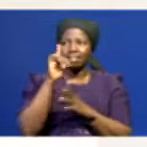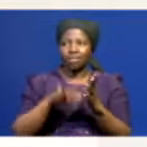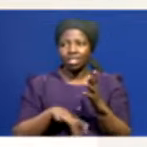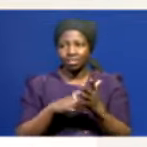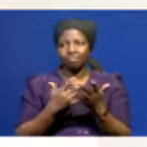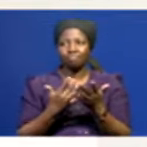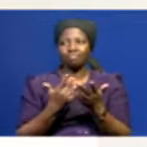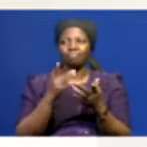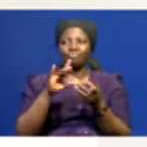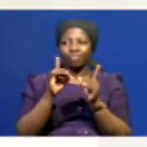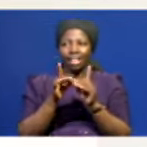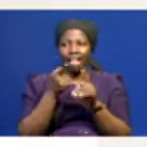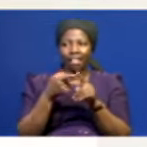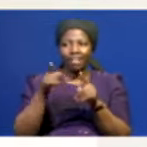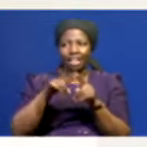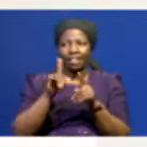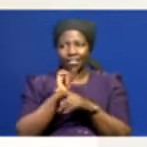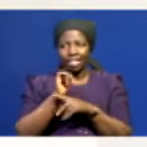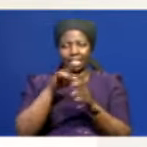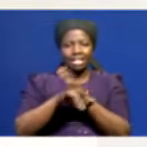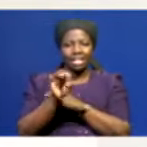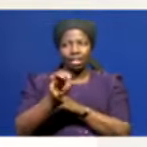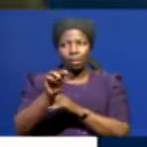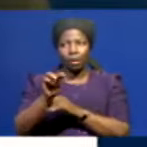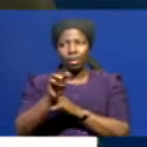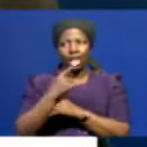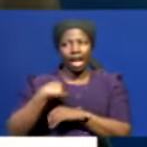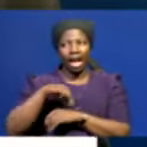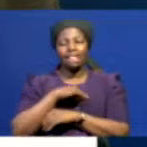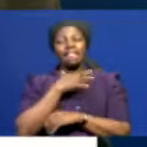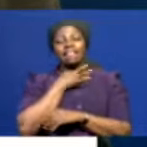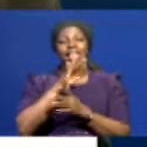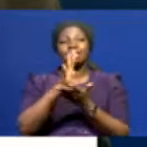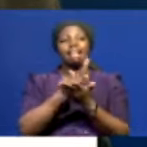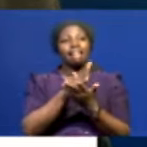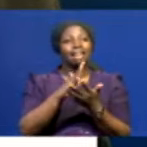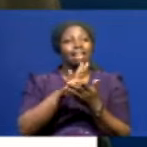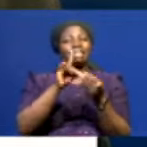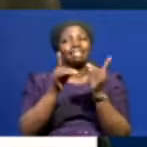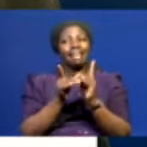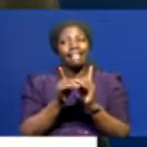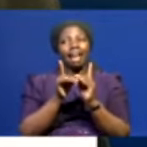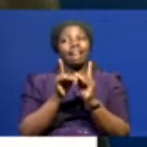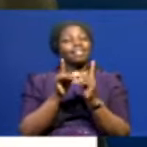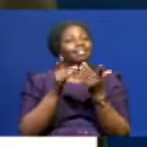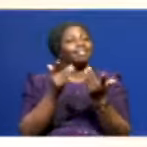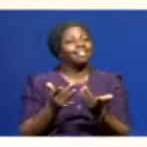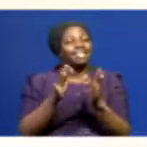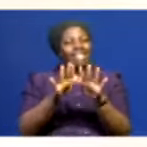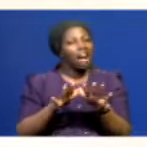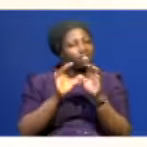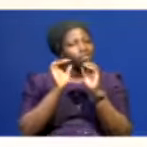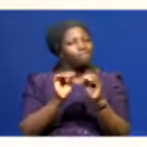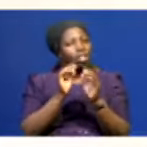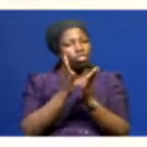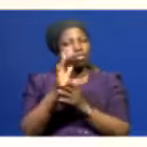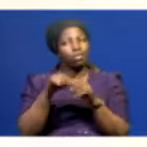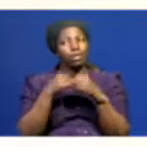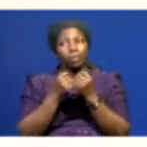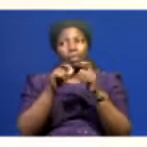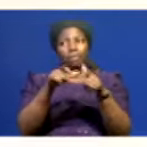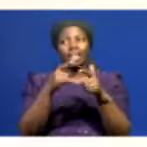data carelessly through social media. I think now we have learned today that it is